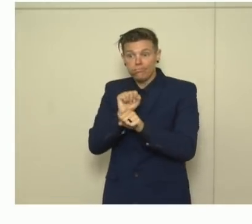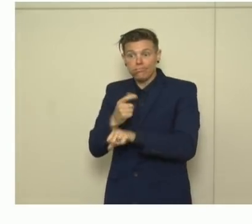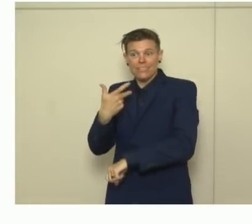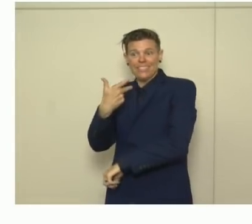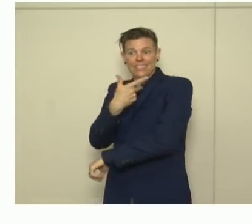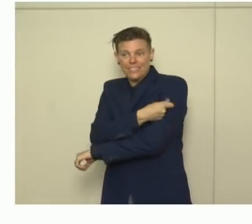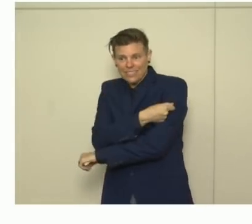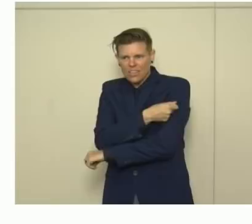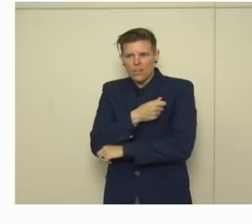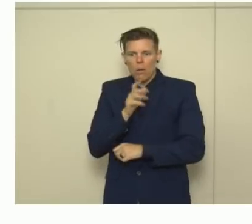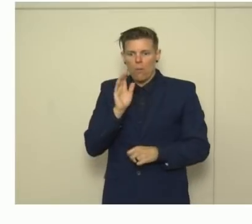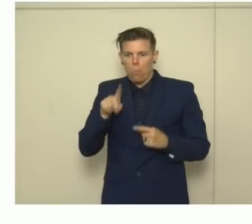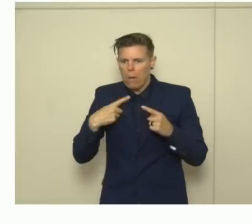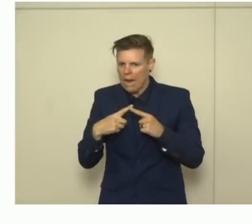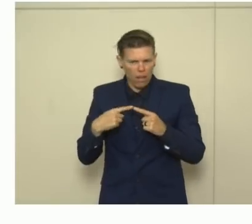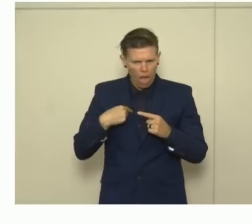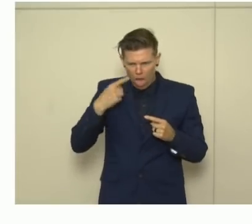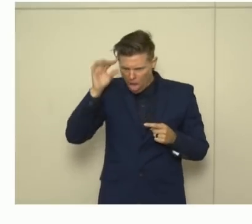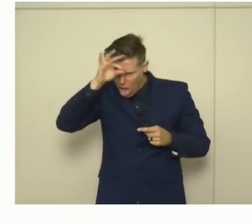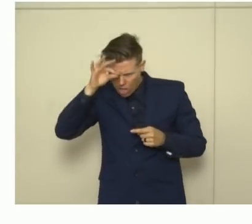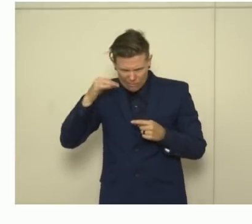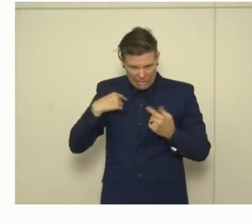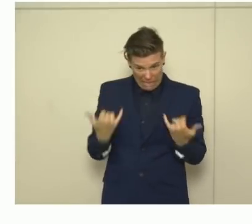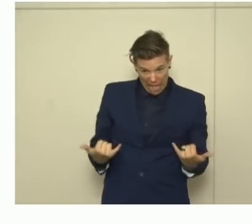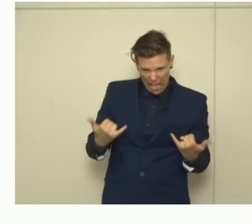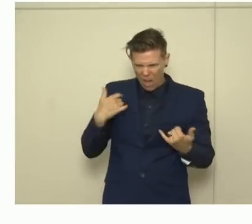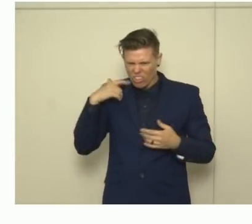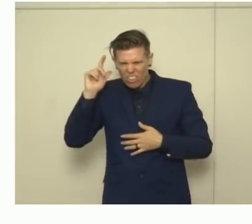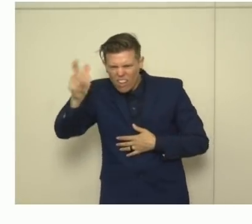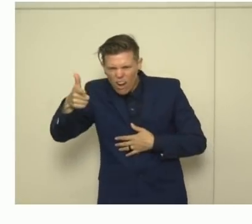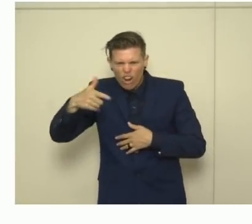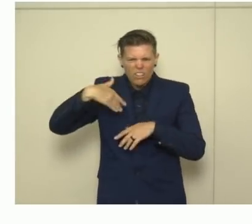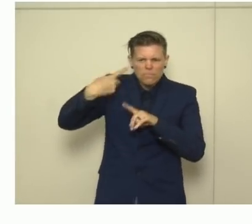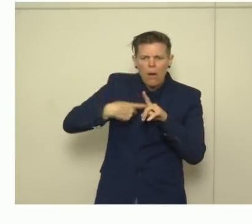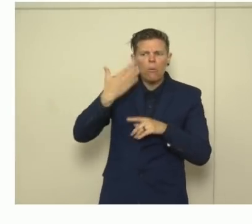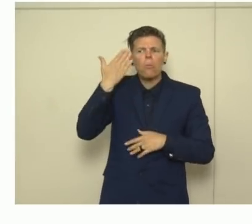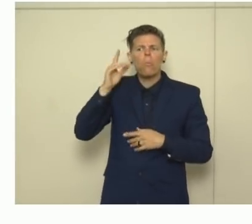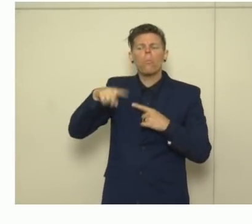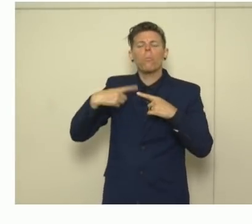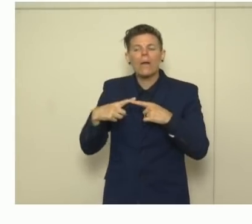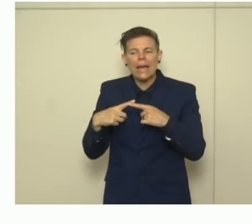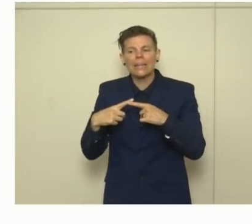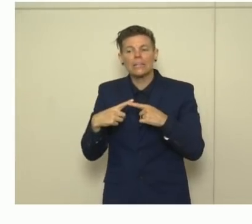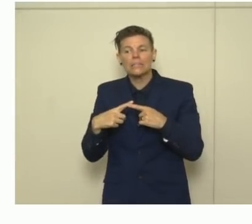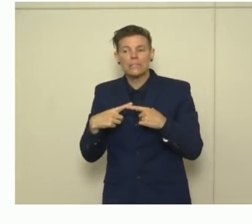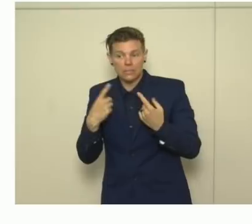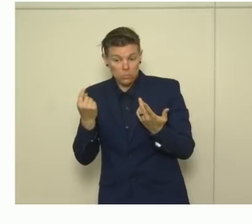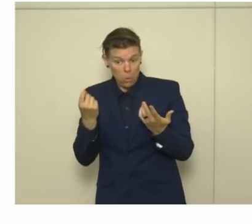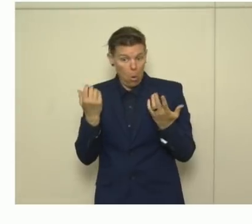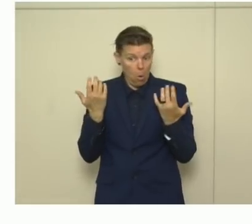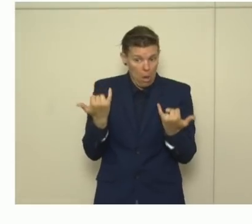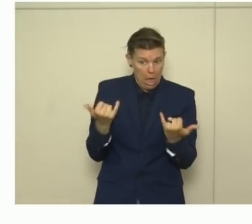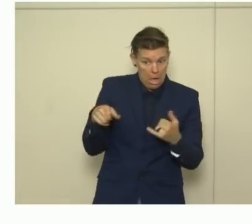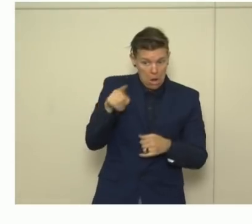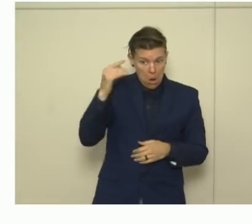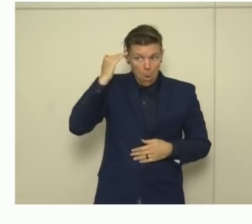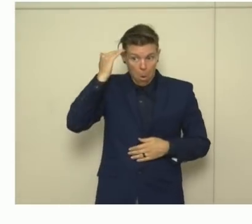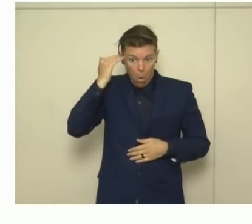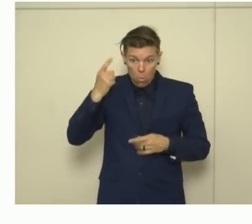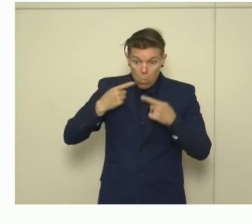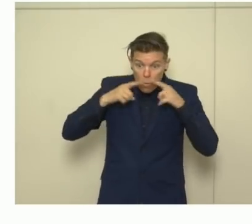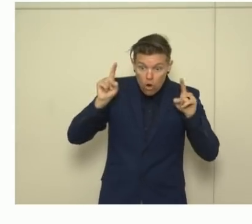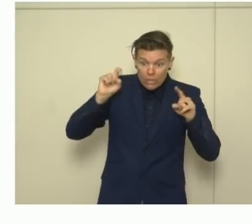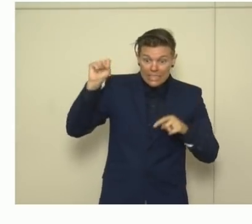that, there's measurements regarding safety and effectiveness. And some vaccines, most of the vaccines are going to require 2 doses for